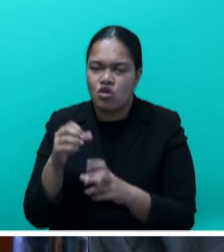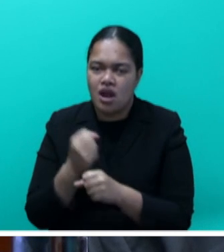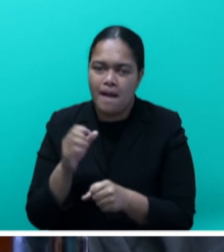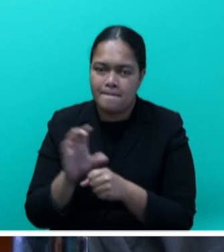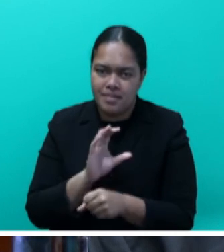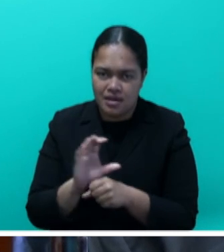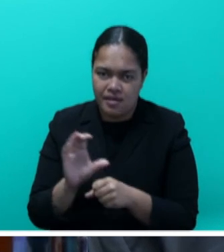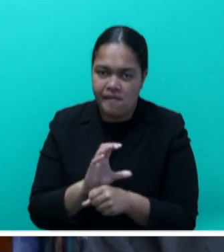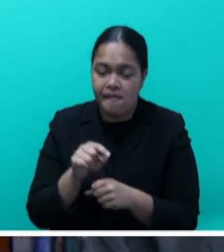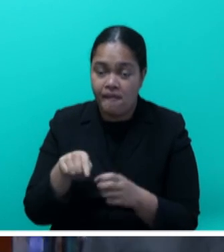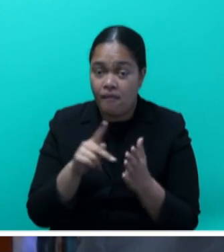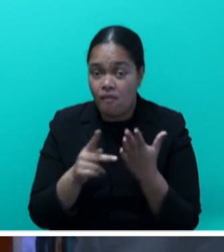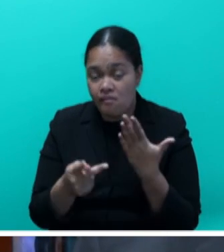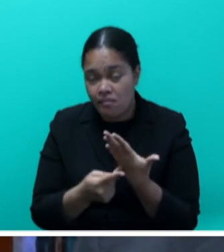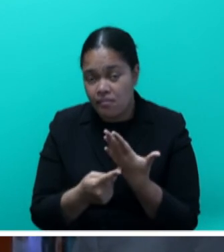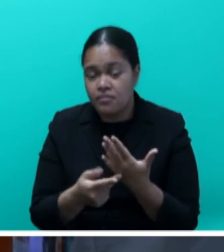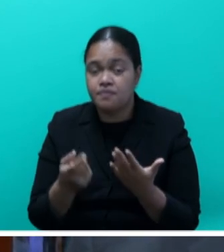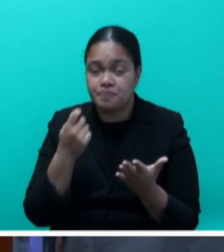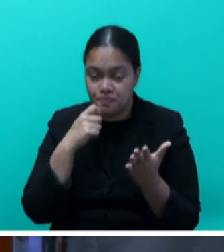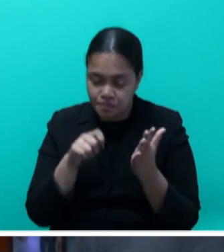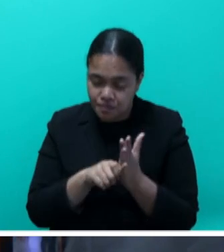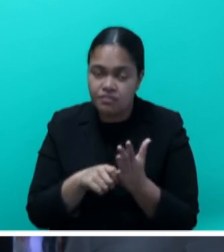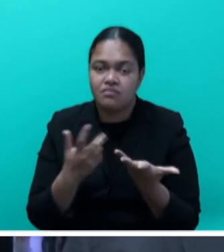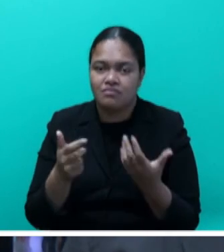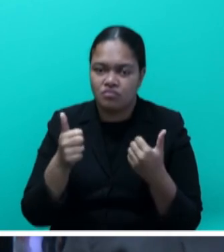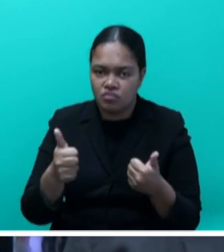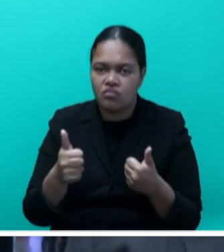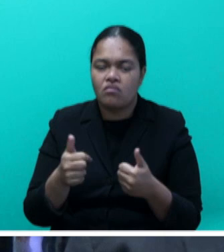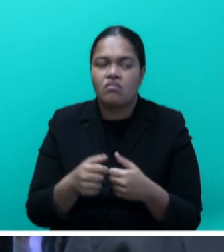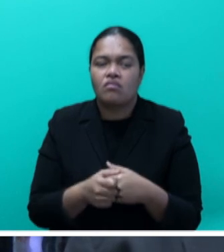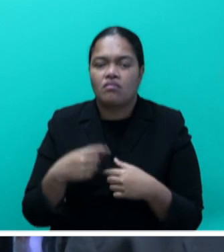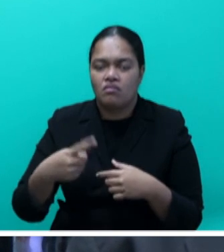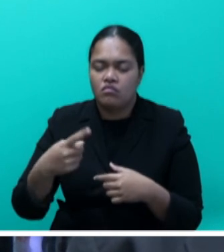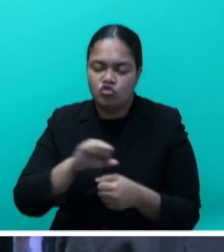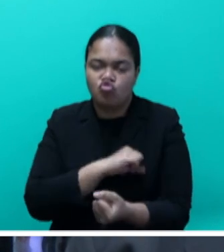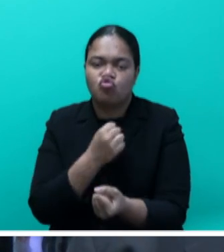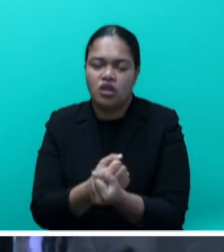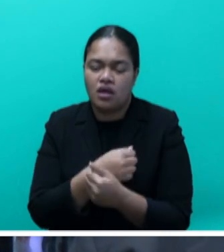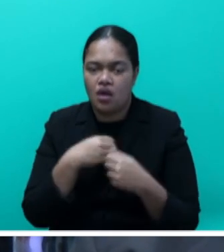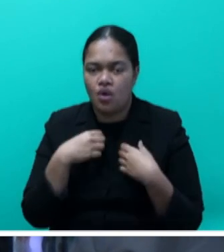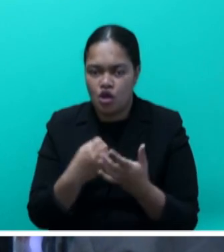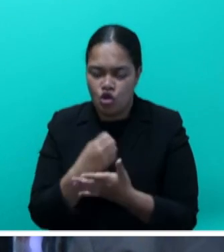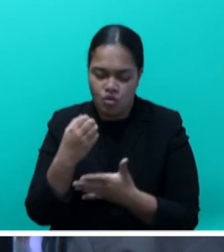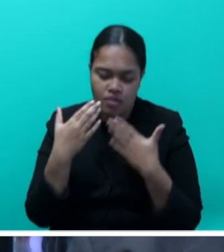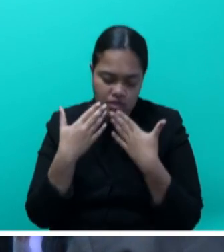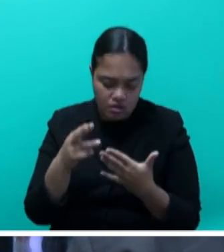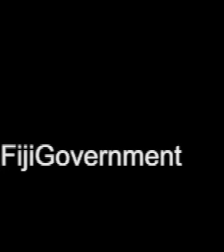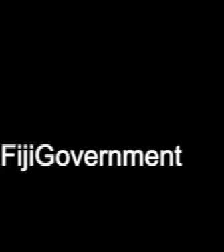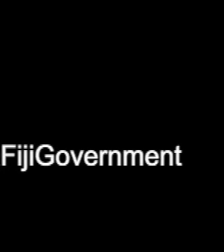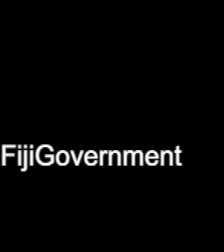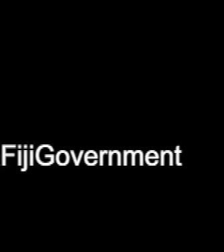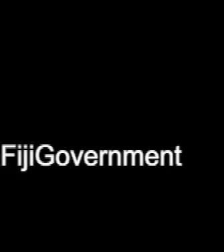This initiative is a testament to our unwavering commitment to diversifying and strengthening our economy. Thank you, Mr. Speaker, sir.